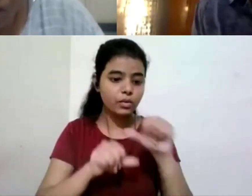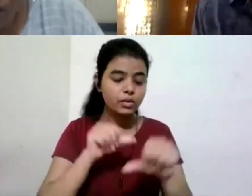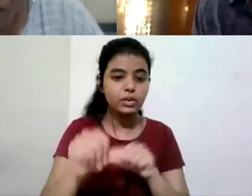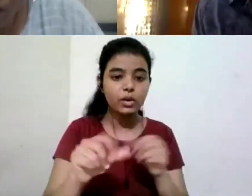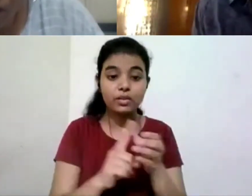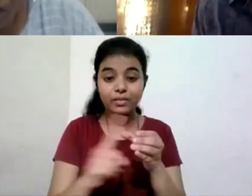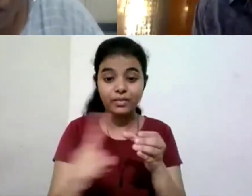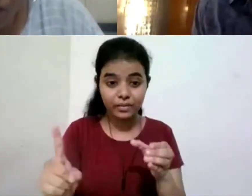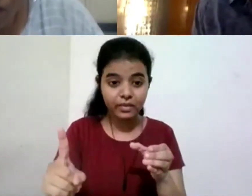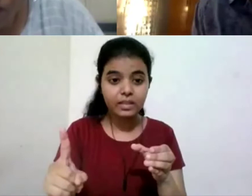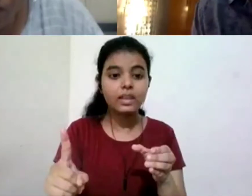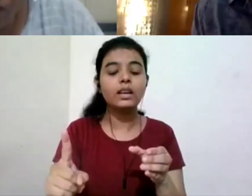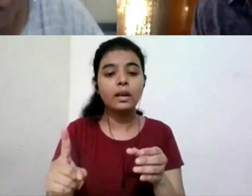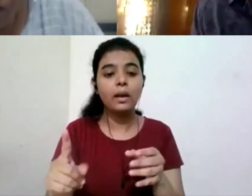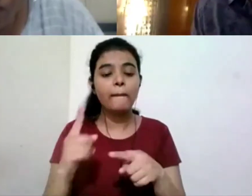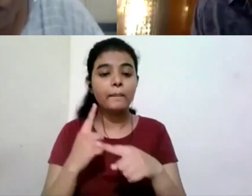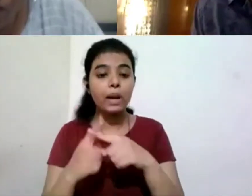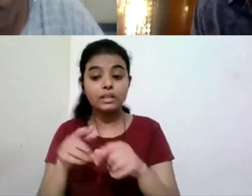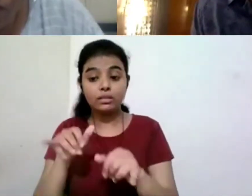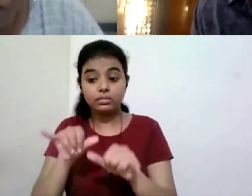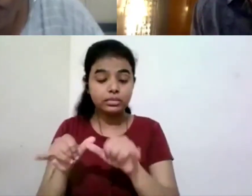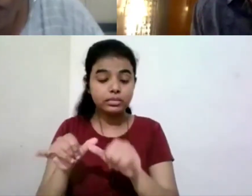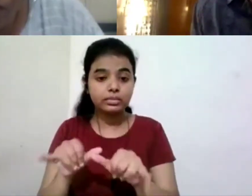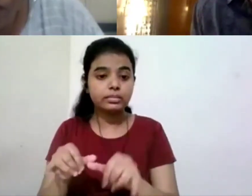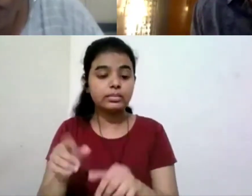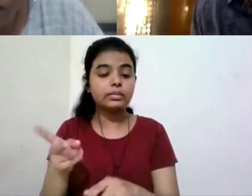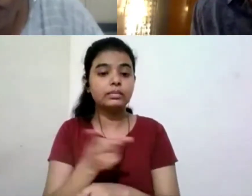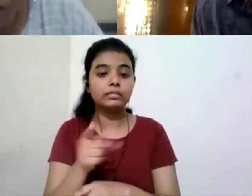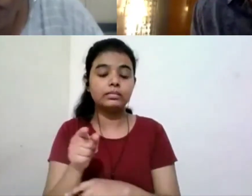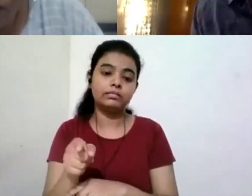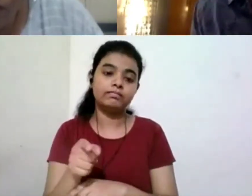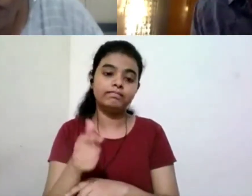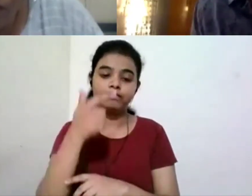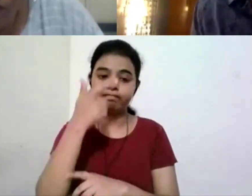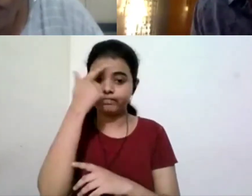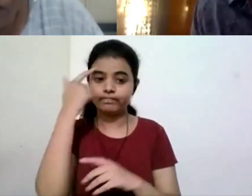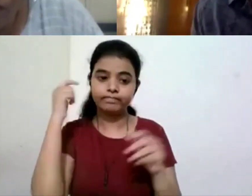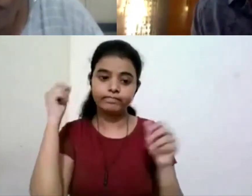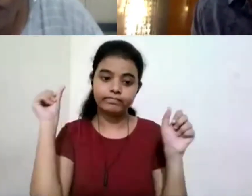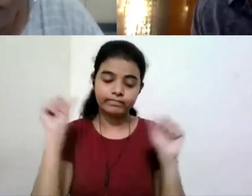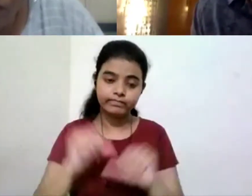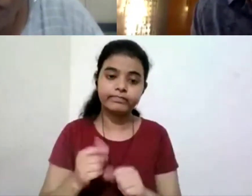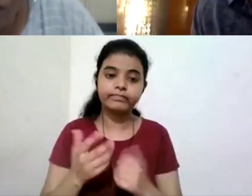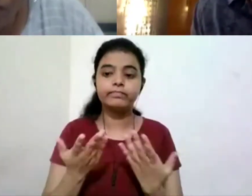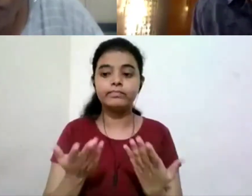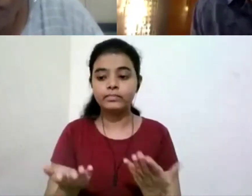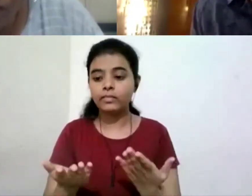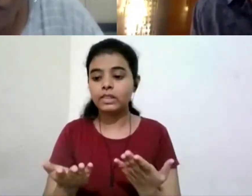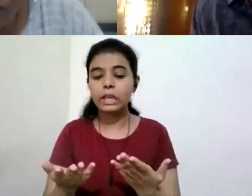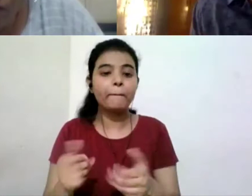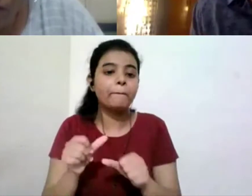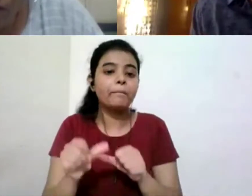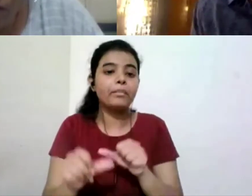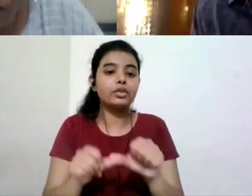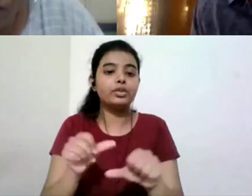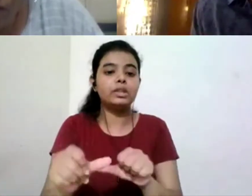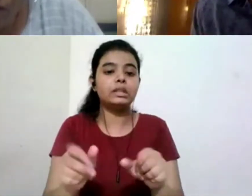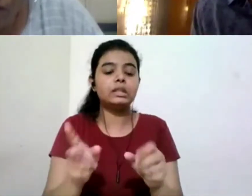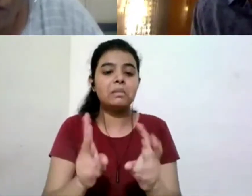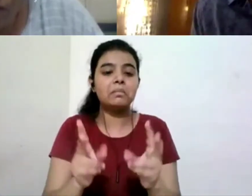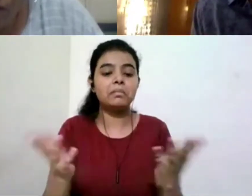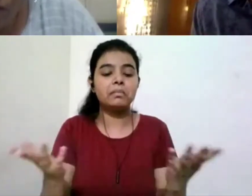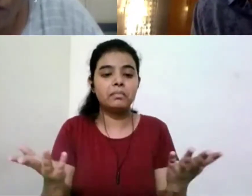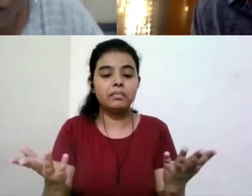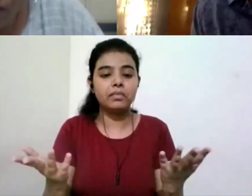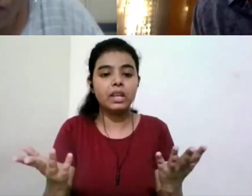and reasonable accommodation unfortunately has become a procedure